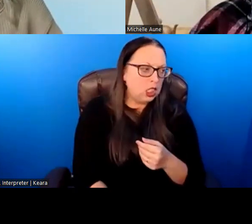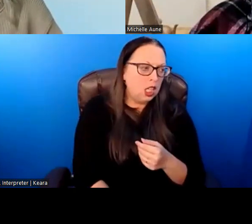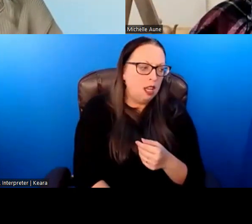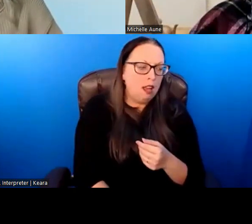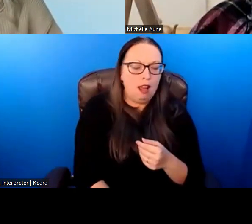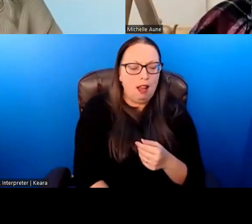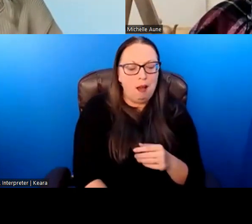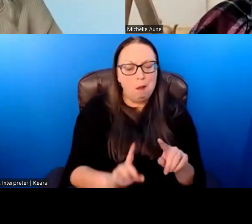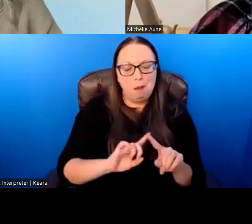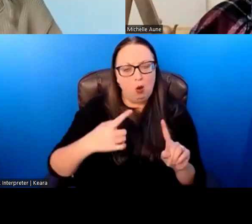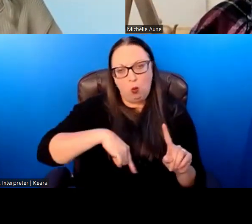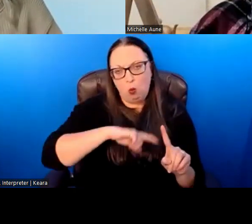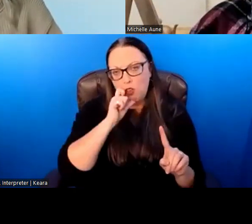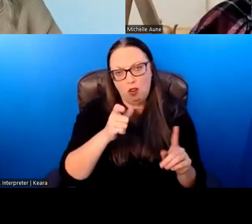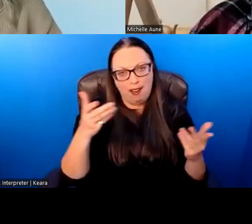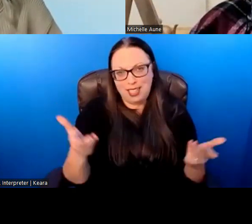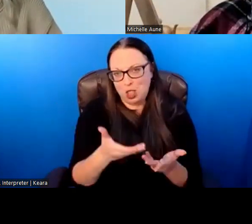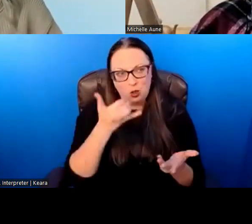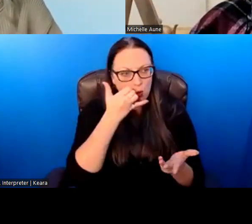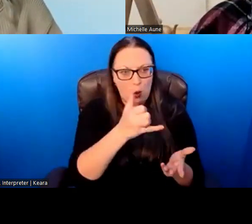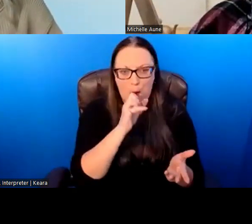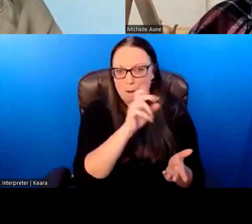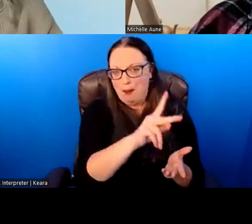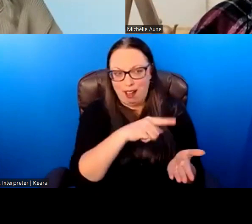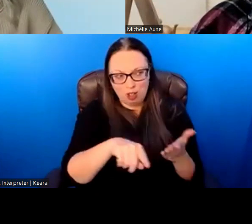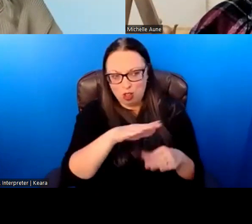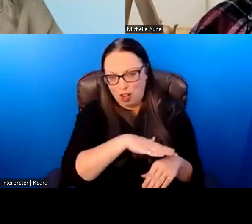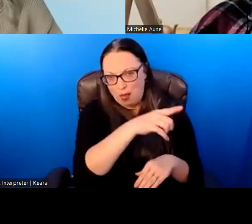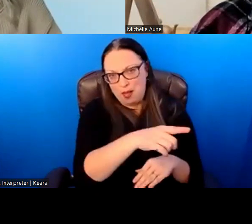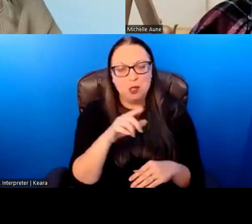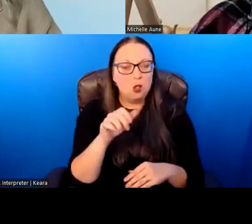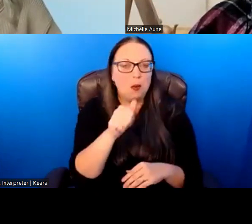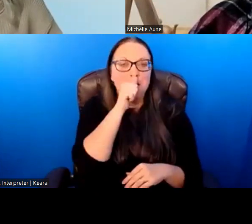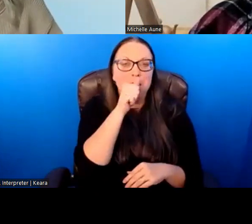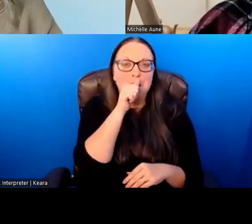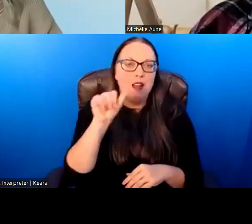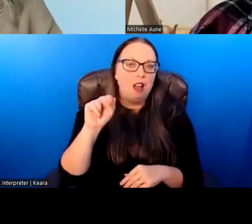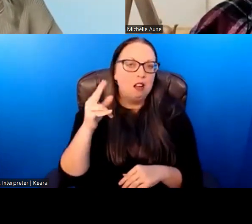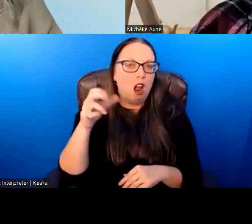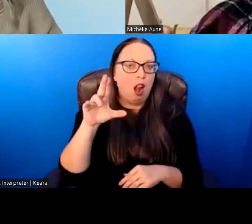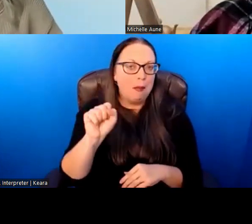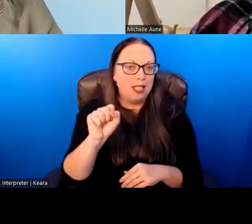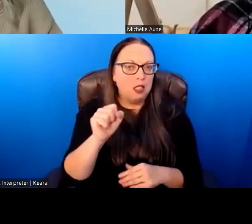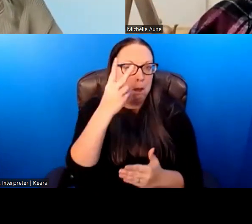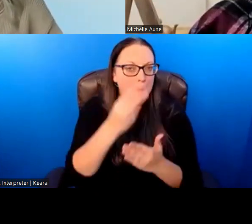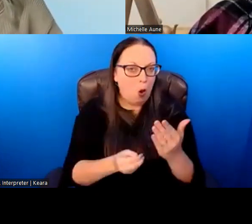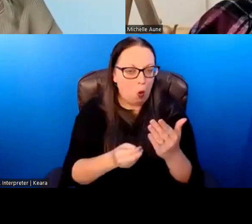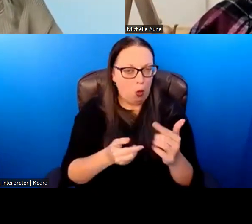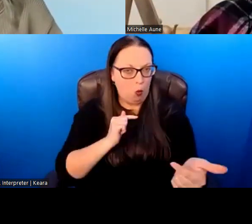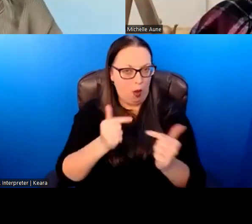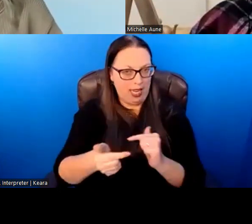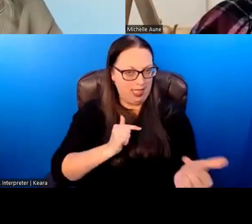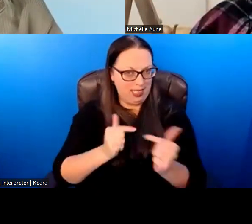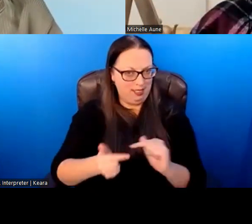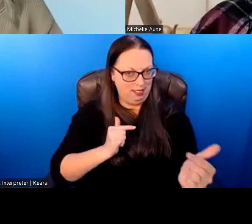we're not here to call them back. So it's anonymous going both ways, anonymous for us and anonymous for them as well. So we